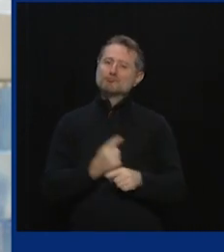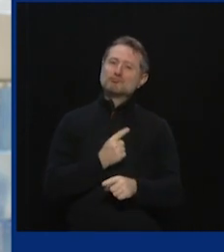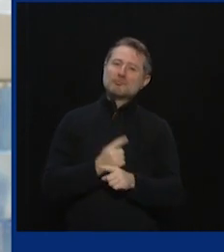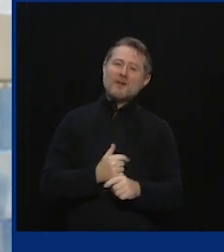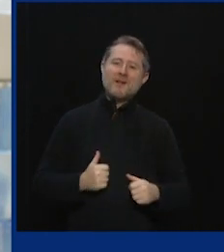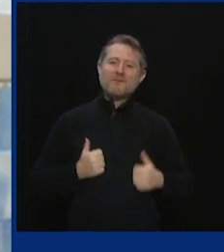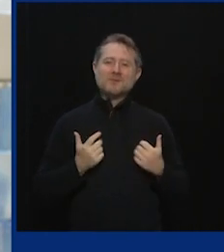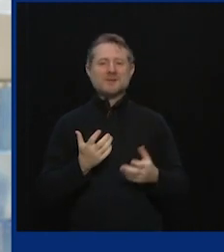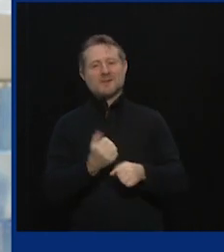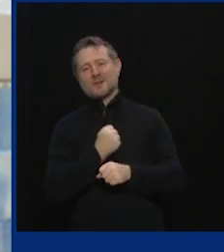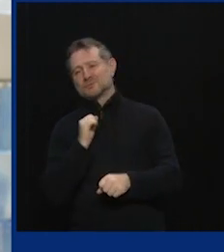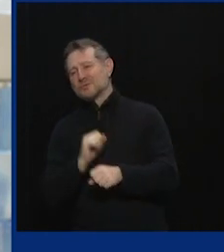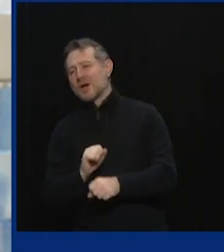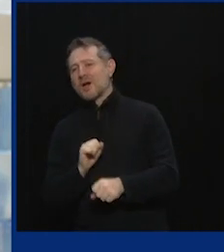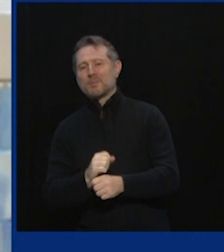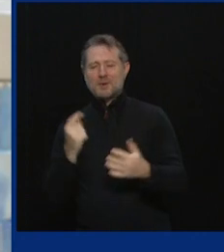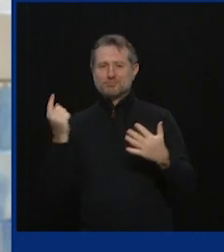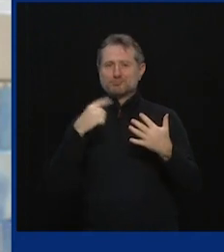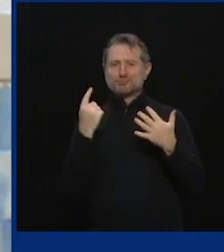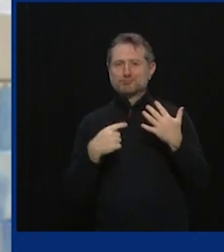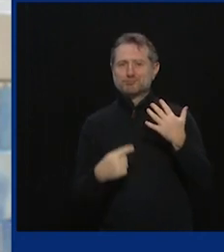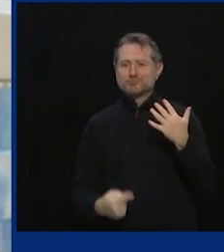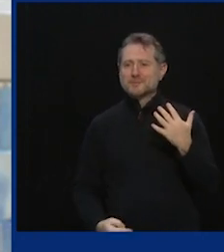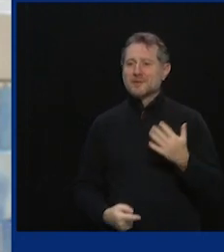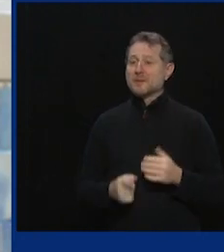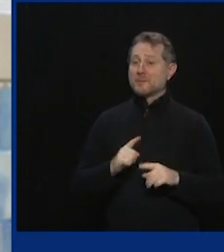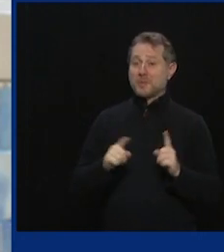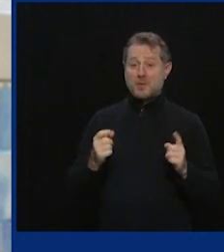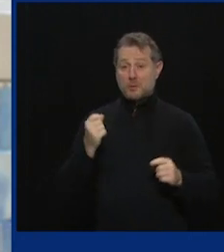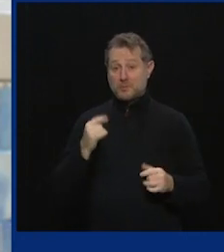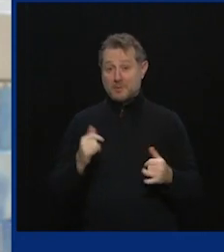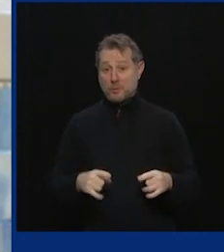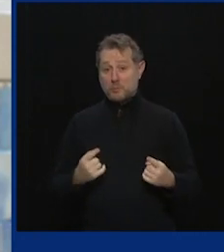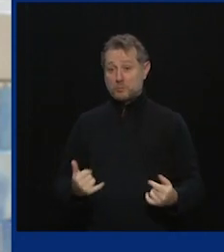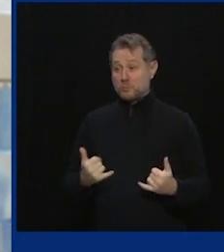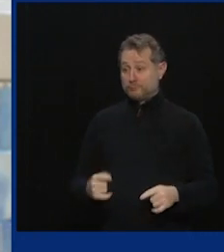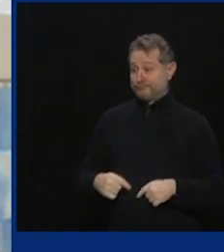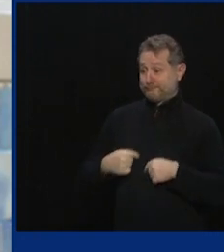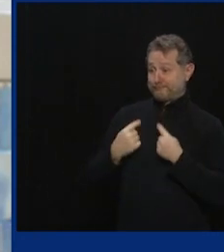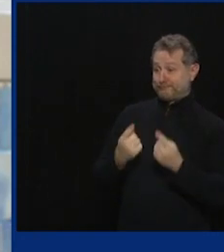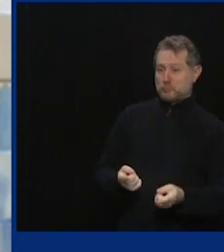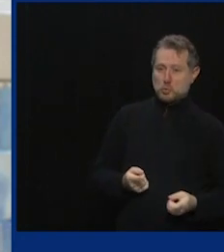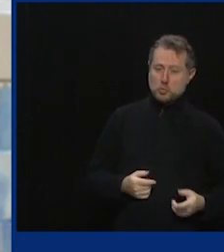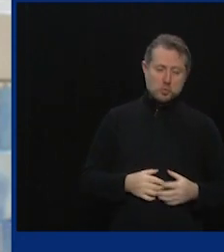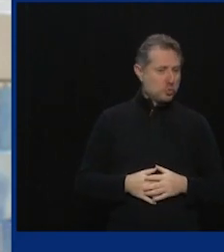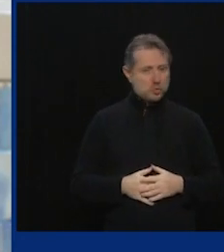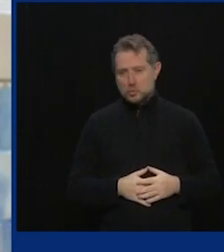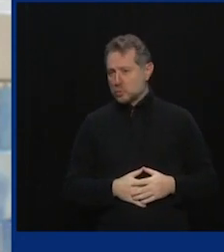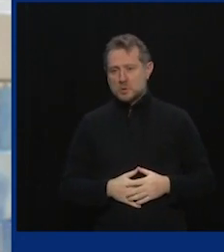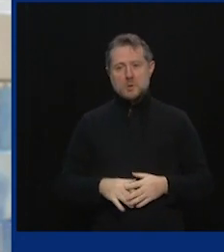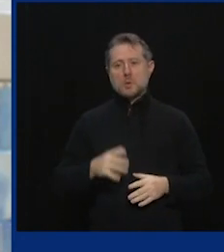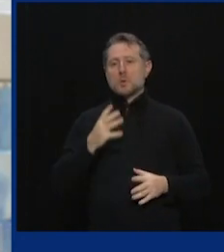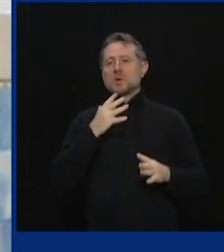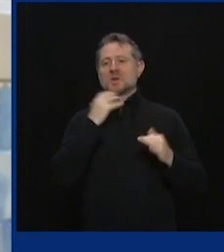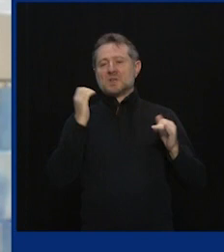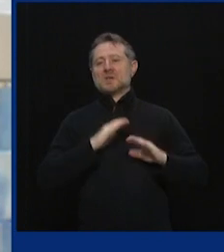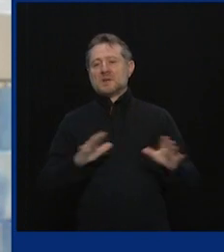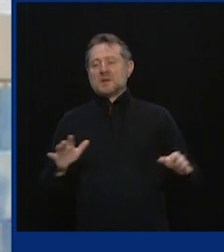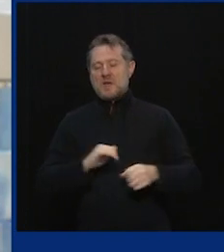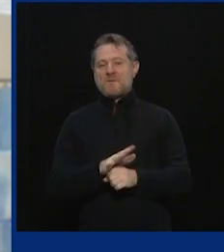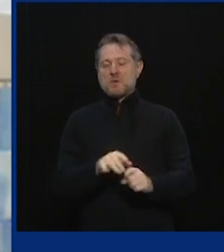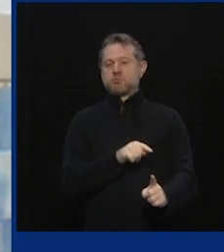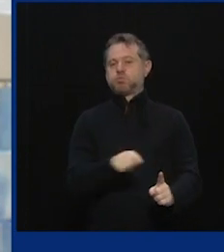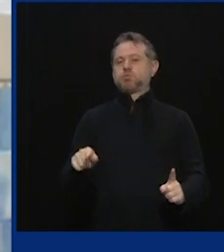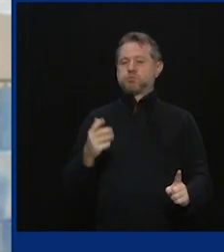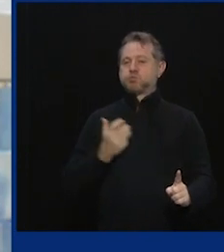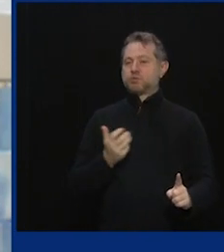new normal is going to be. All I know is that the status quo, we're getting real tired of it, aren't we, friends? We are real tired of the way things have been,